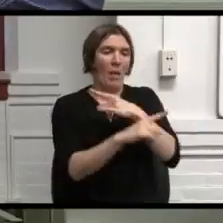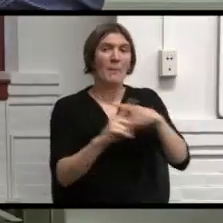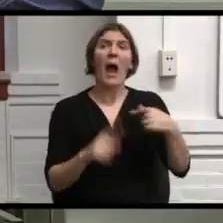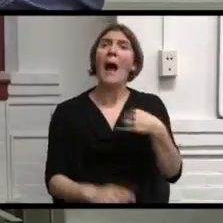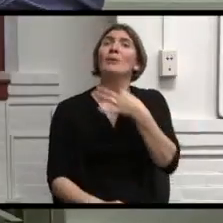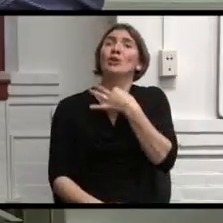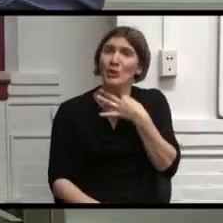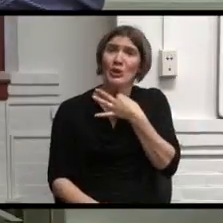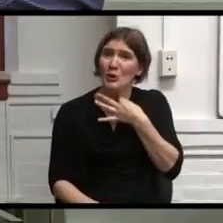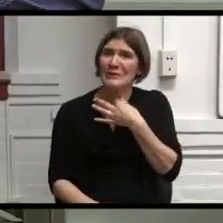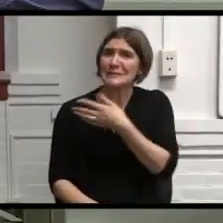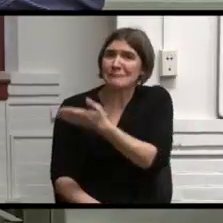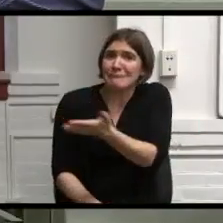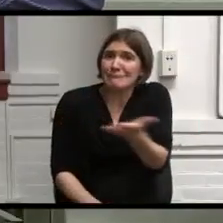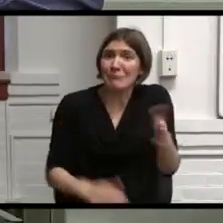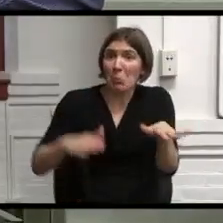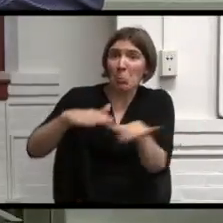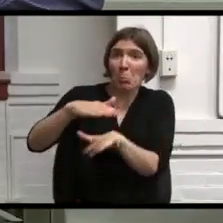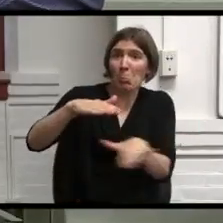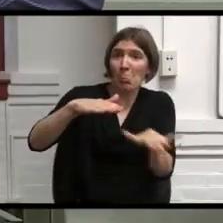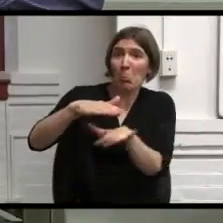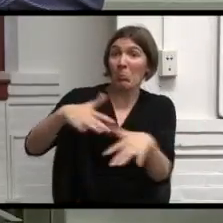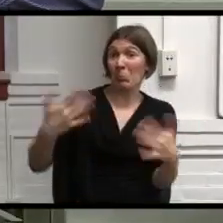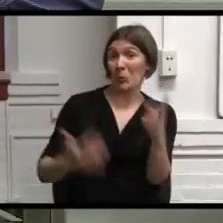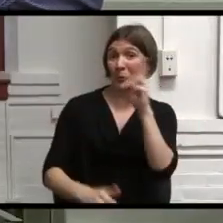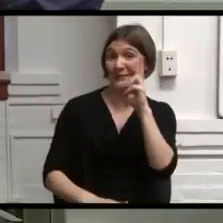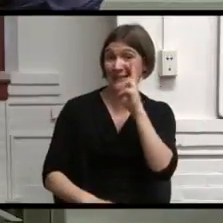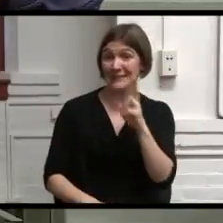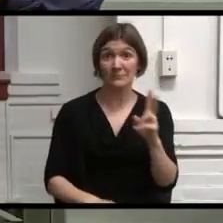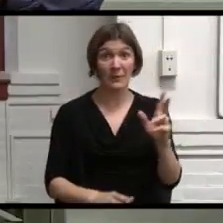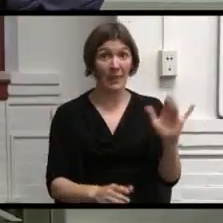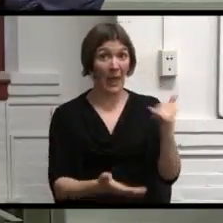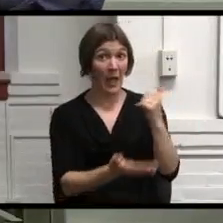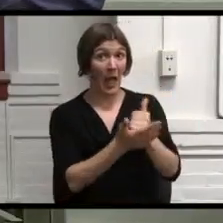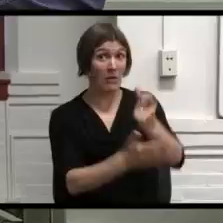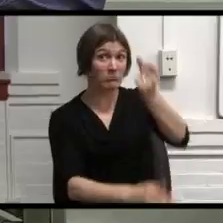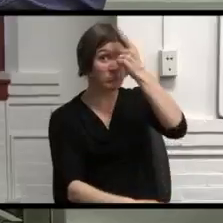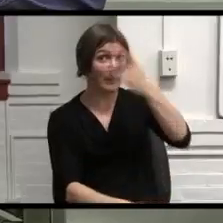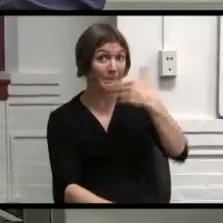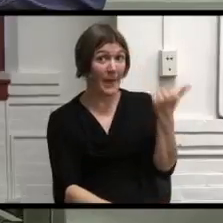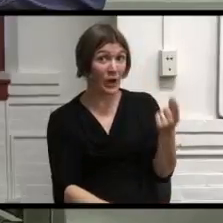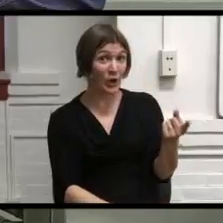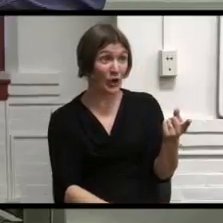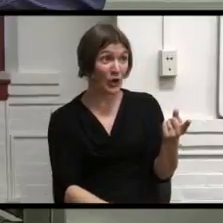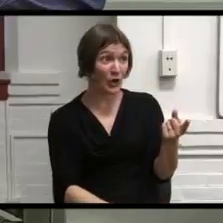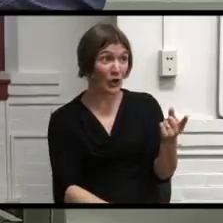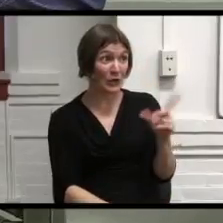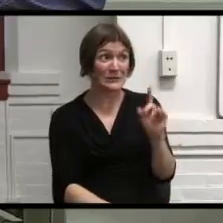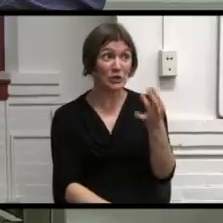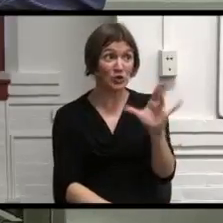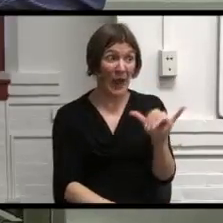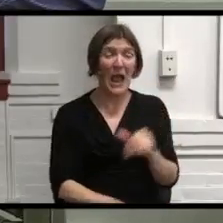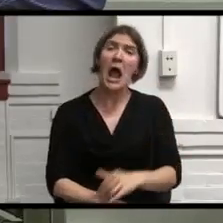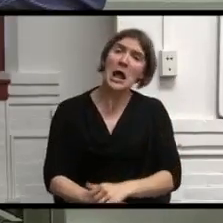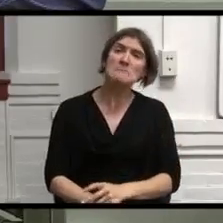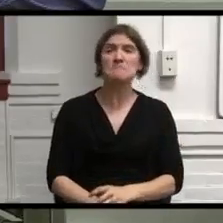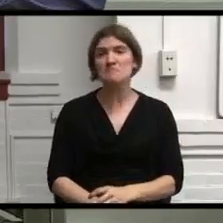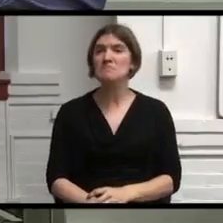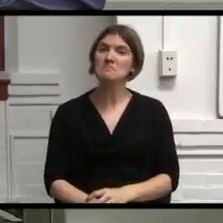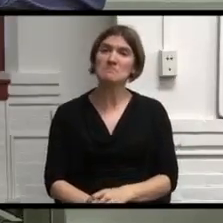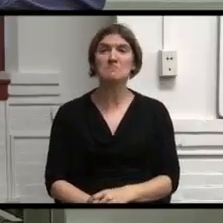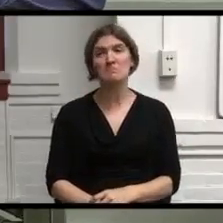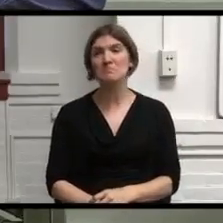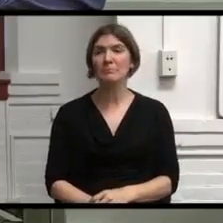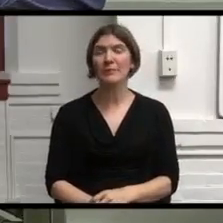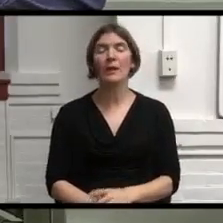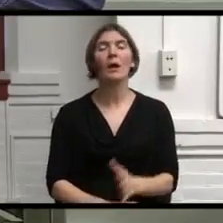interested in what's going to turn up. Exactly, yeah. Yeah. So, does that help, Dick? Did you? Yep. Yeah, no,